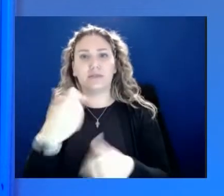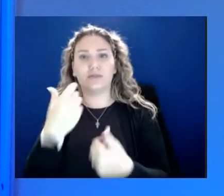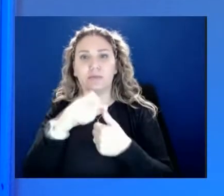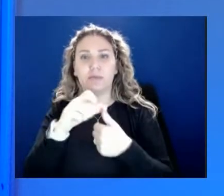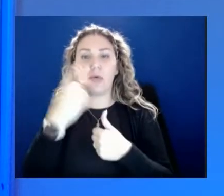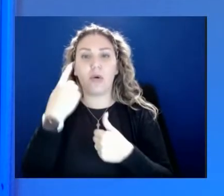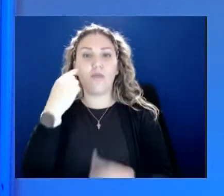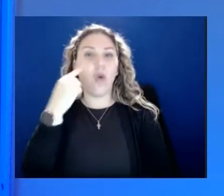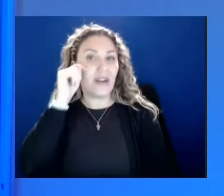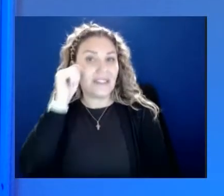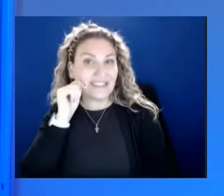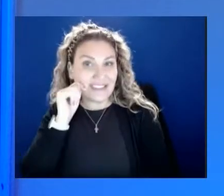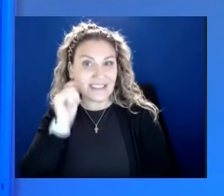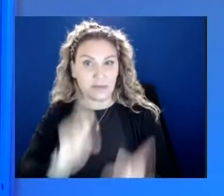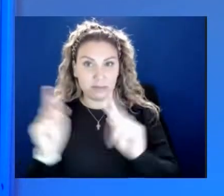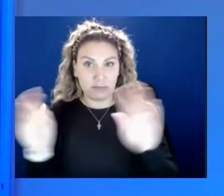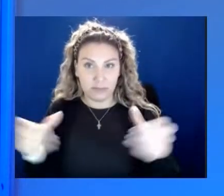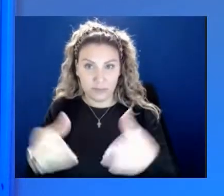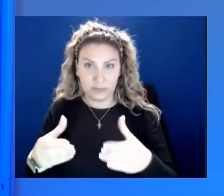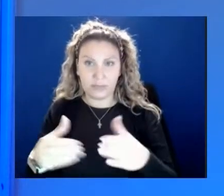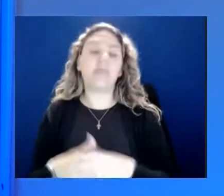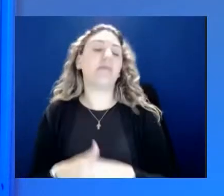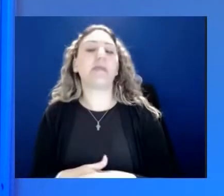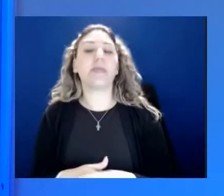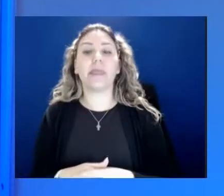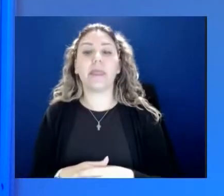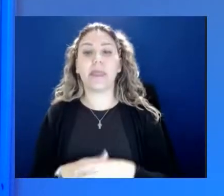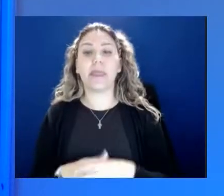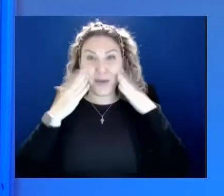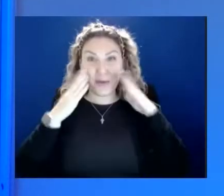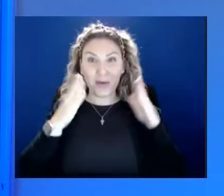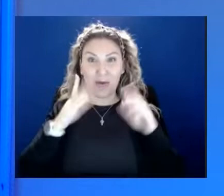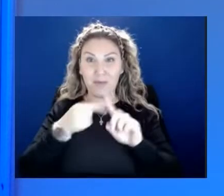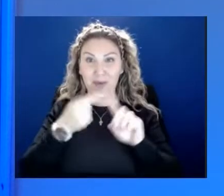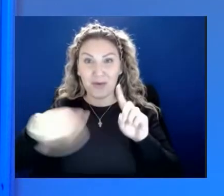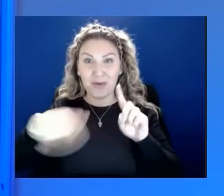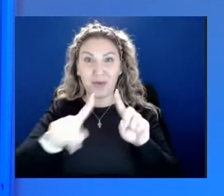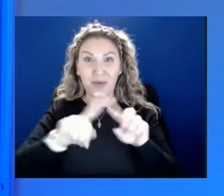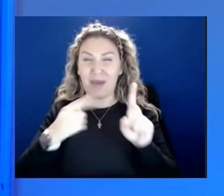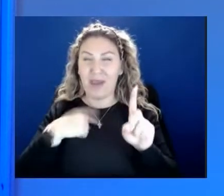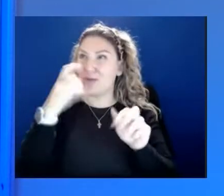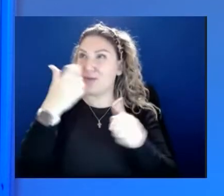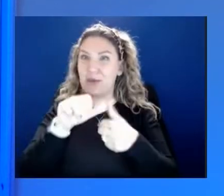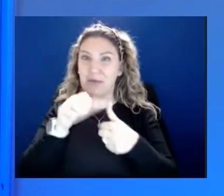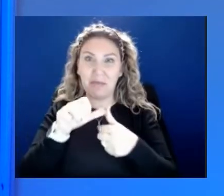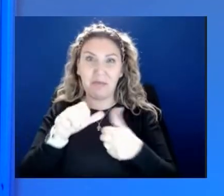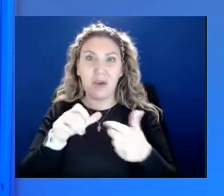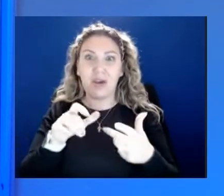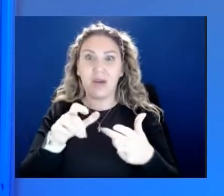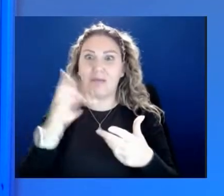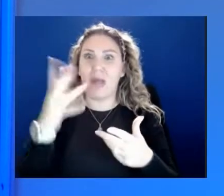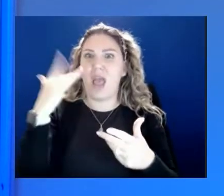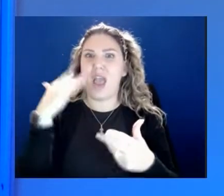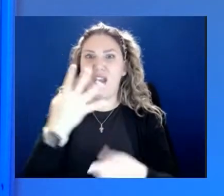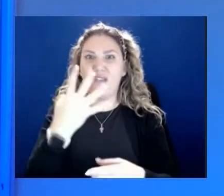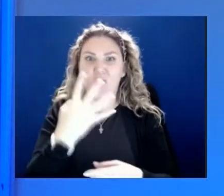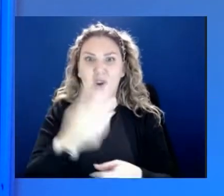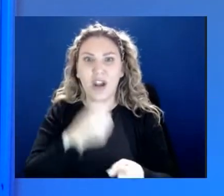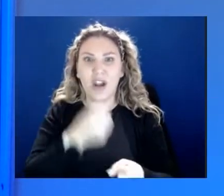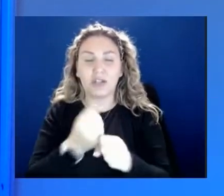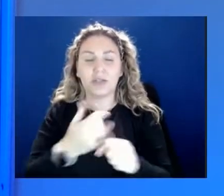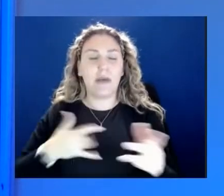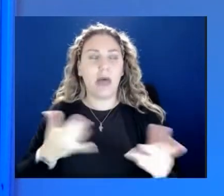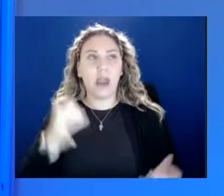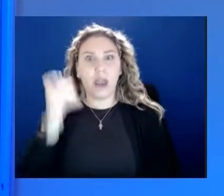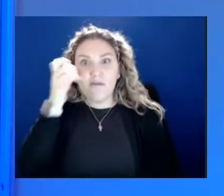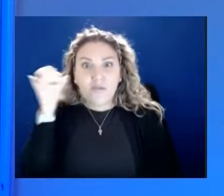population. I don't know about you guys, but I remember thinking 4 years felt like forever when I was